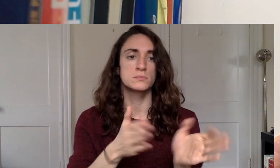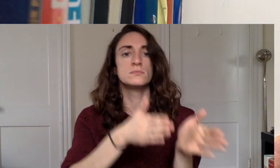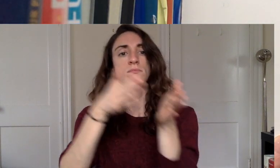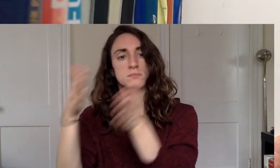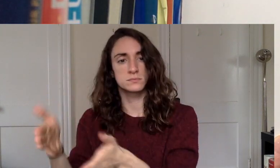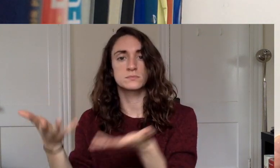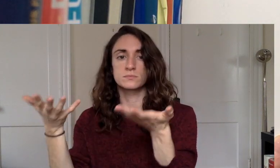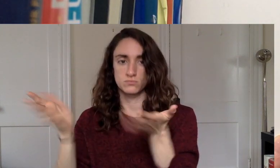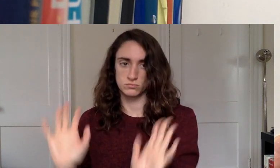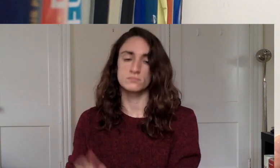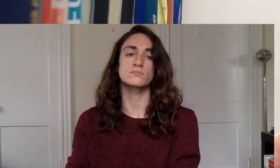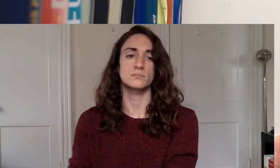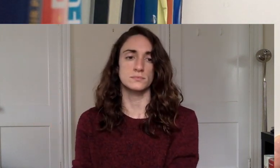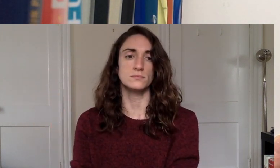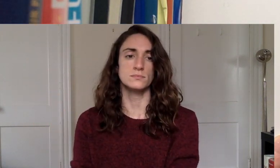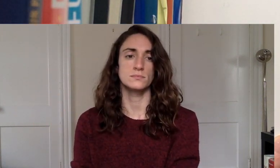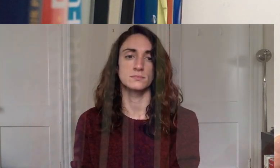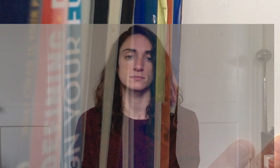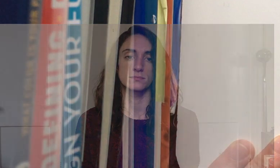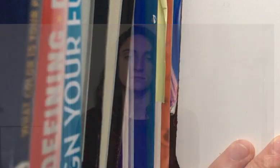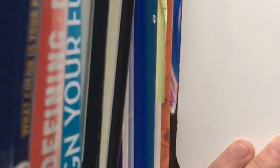denominator.